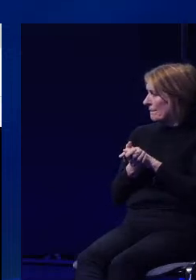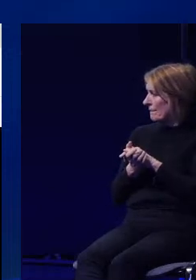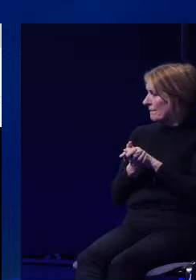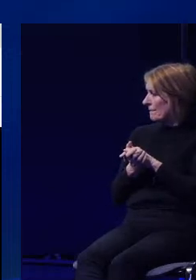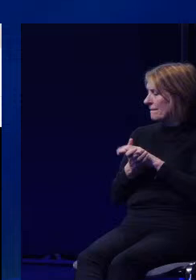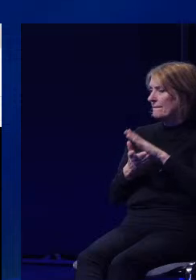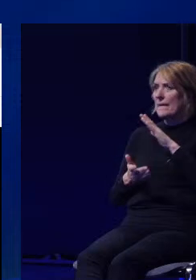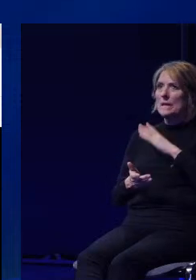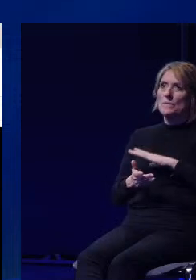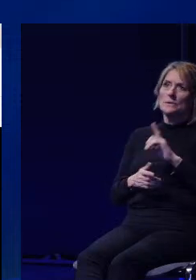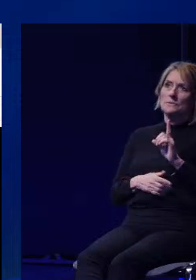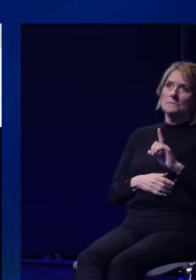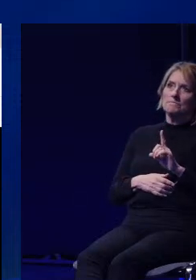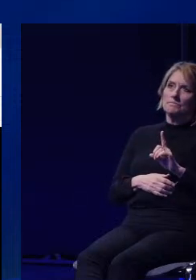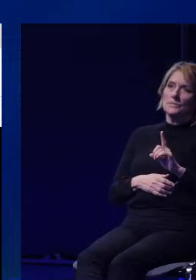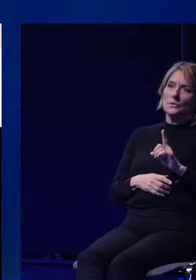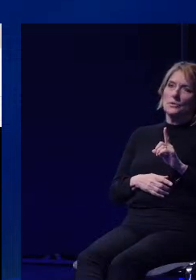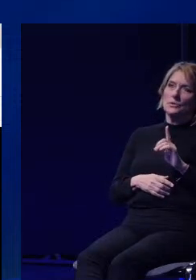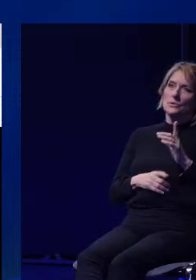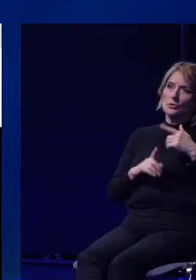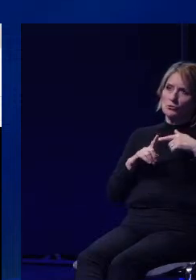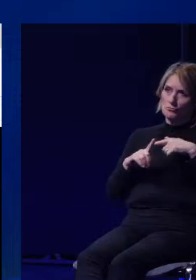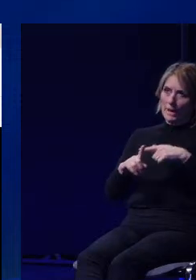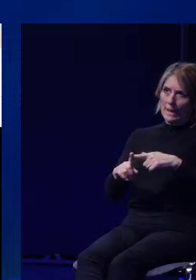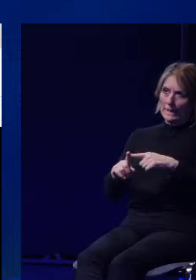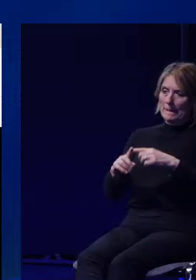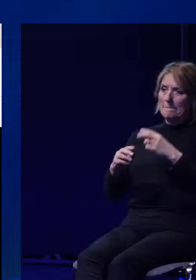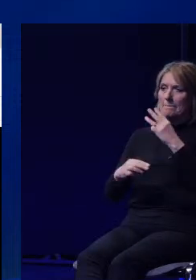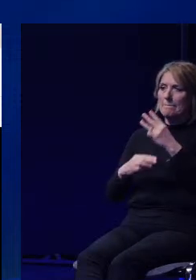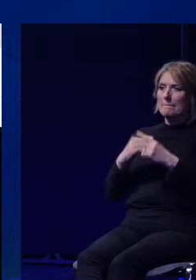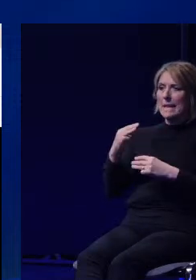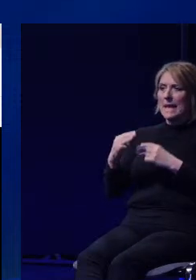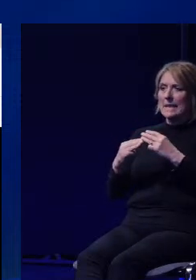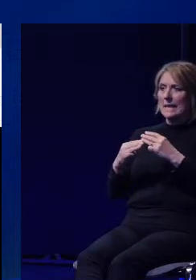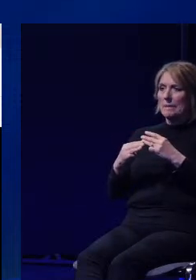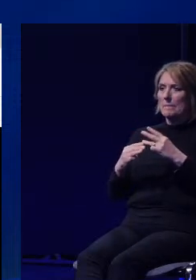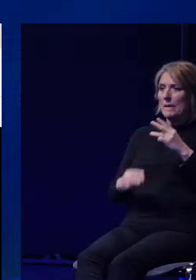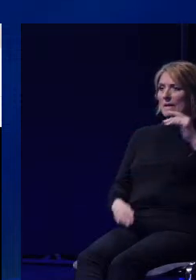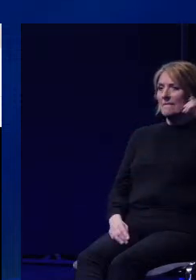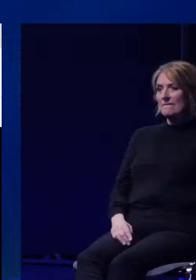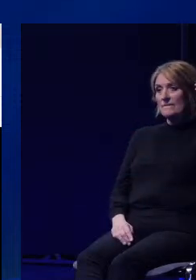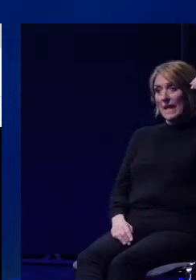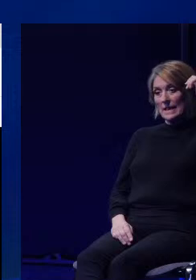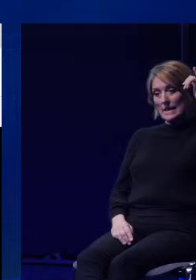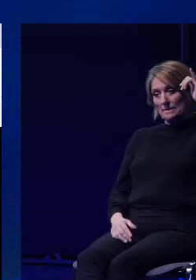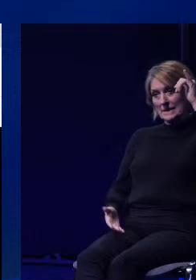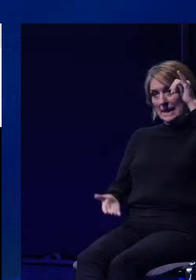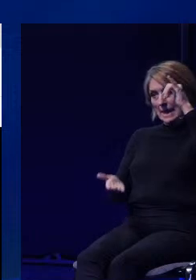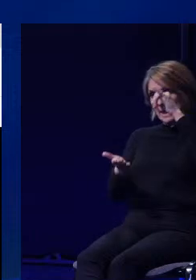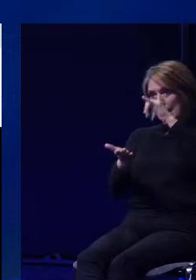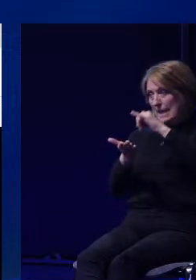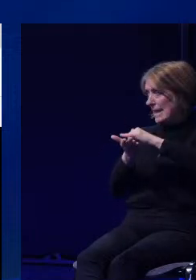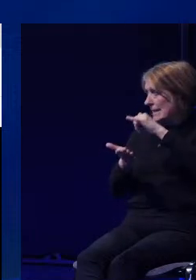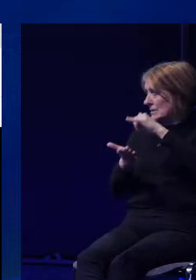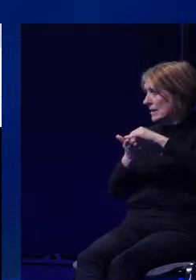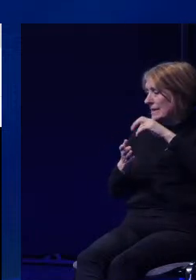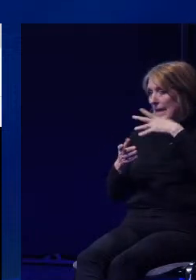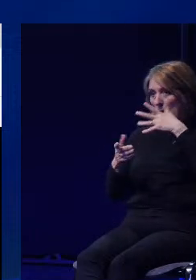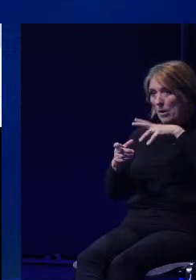I want to track the Millennium Falcon as it lands. So I'm going to pull back the